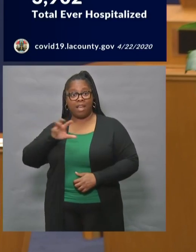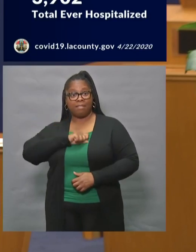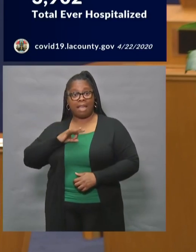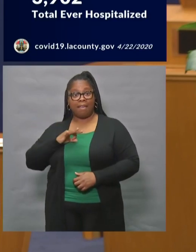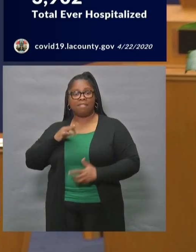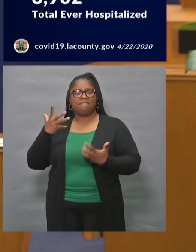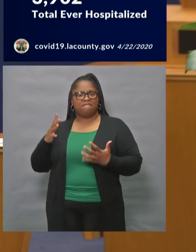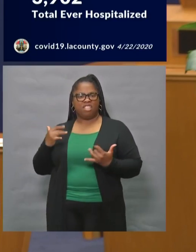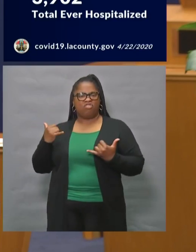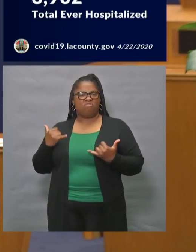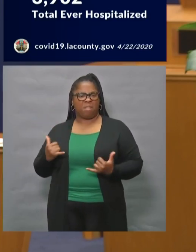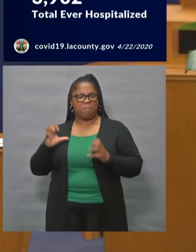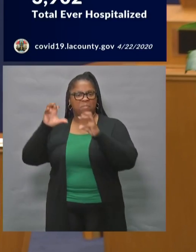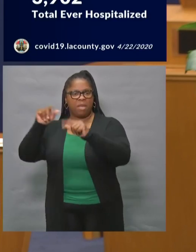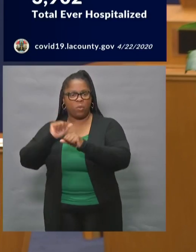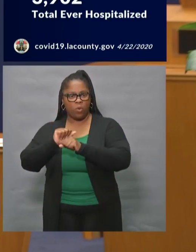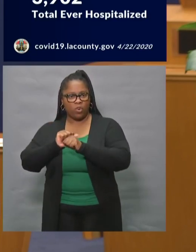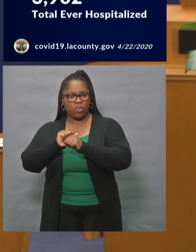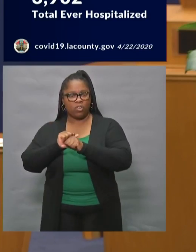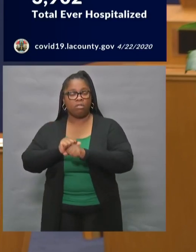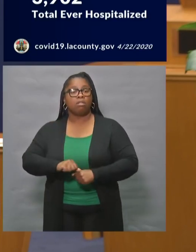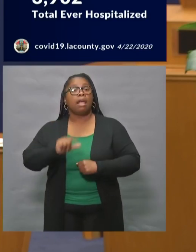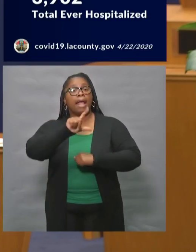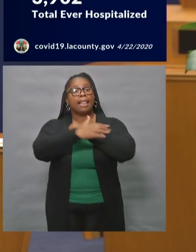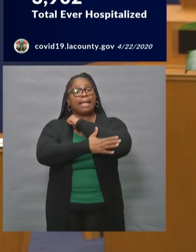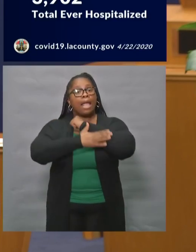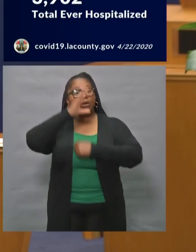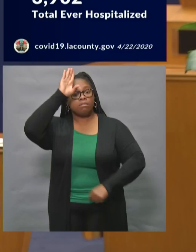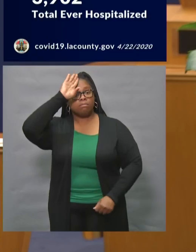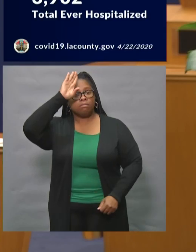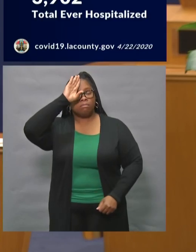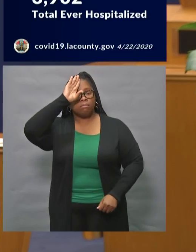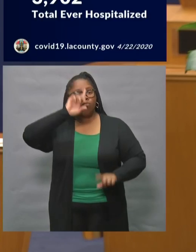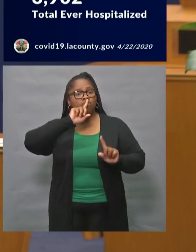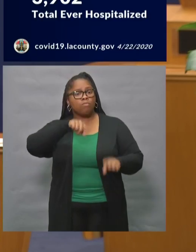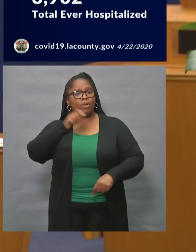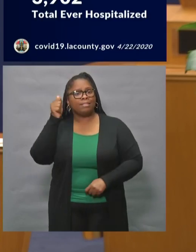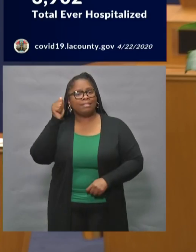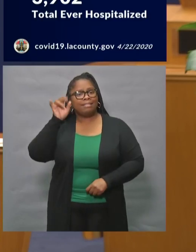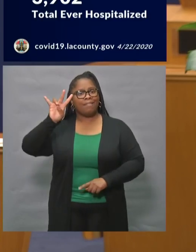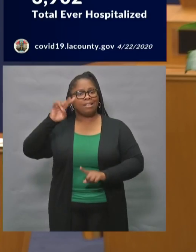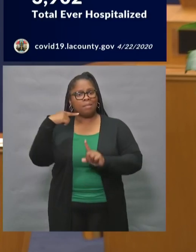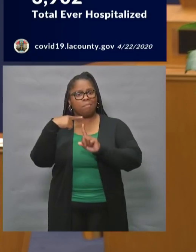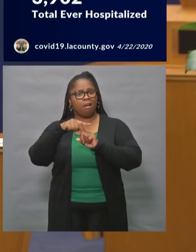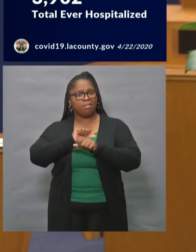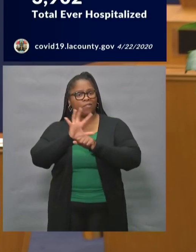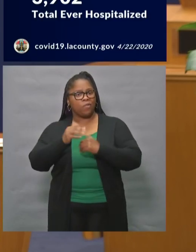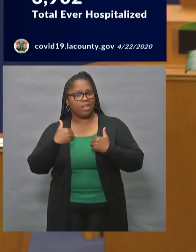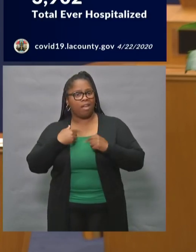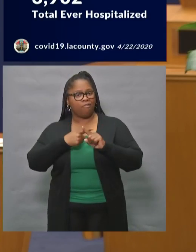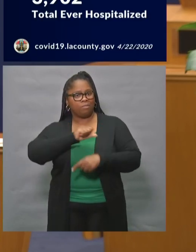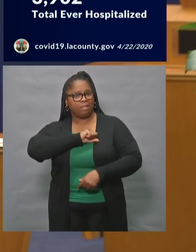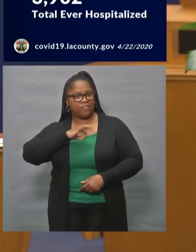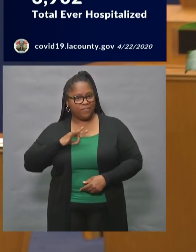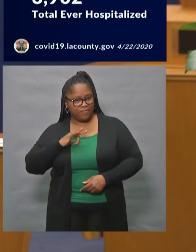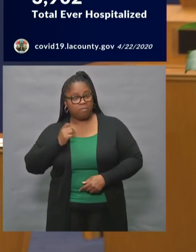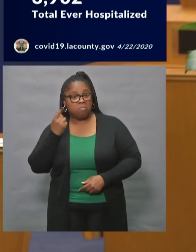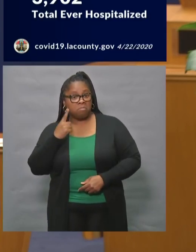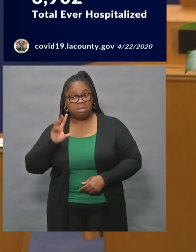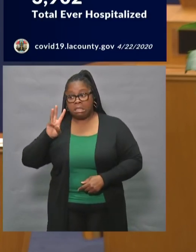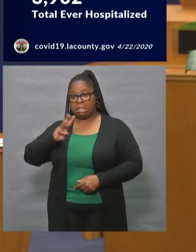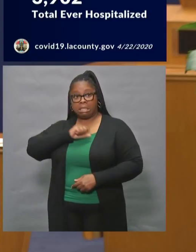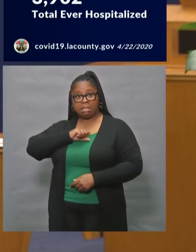work. The LA County Fire Department is reporting 17 positive cases among their staff, 6